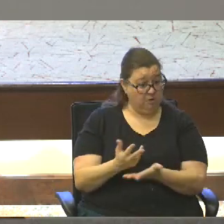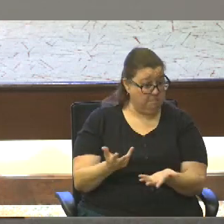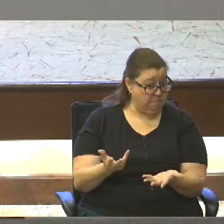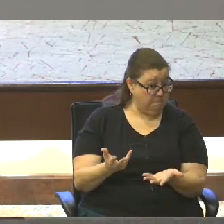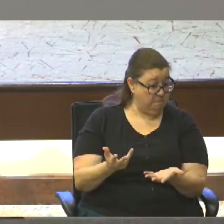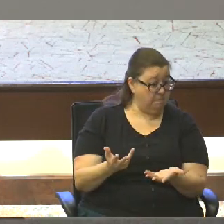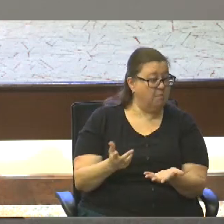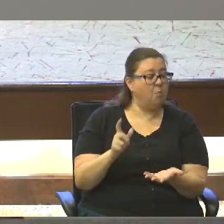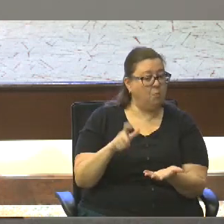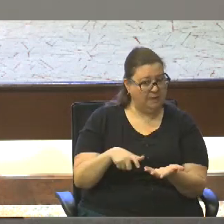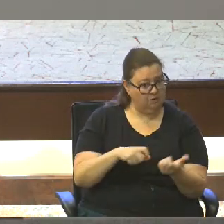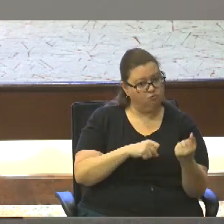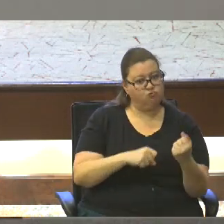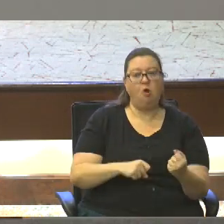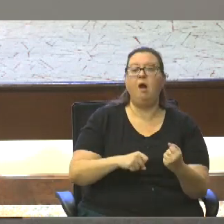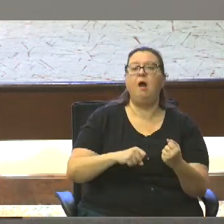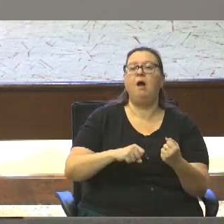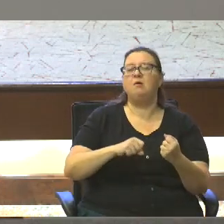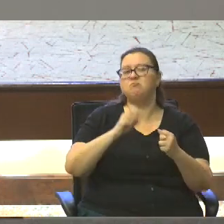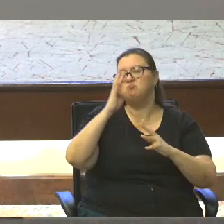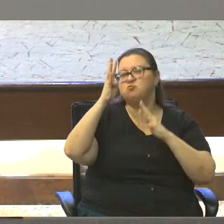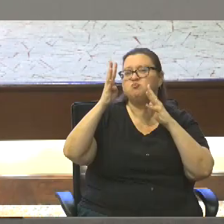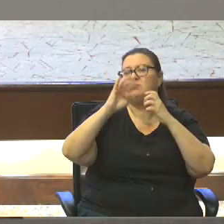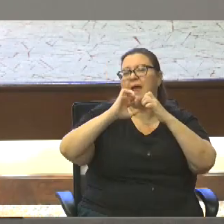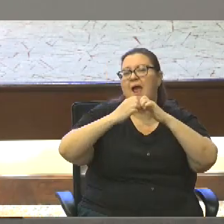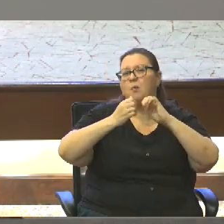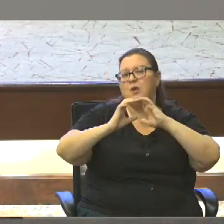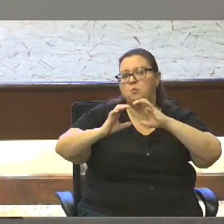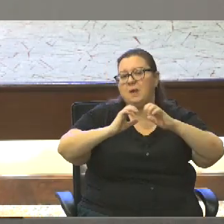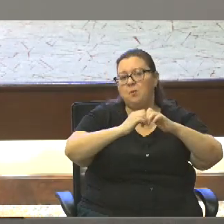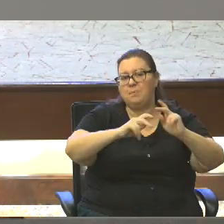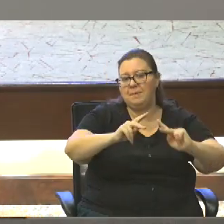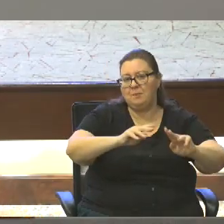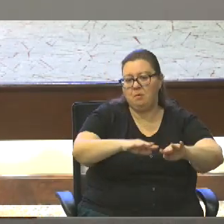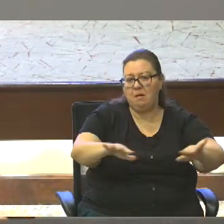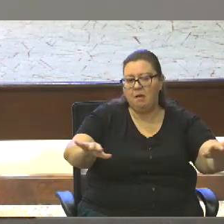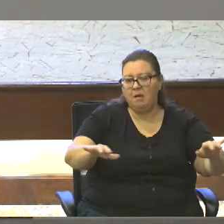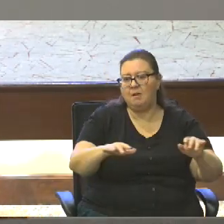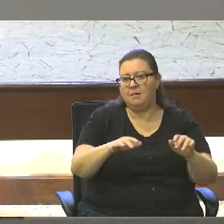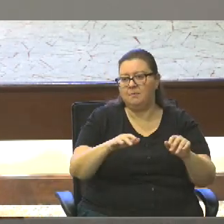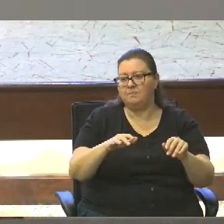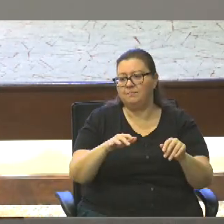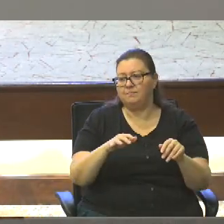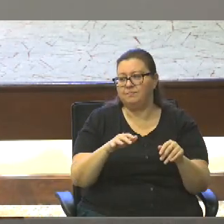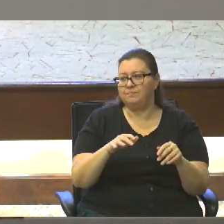need a pretty strong communication strategy around that, and a runway, so to speak, or a ramp,